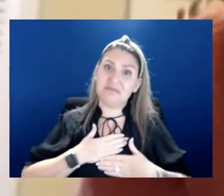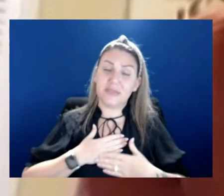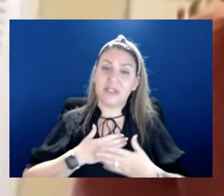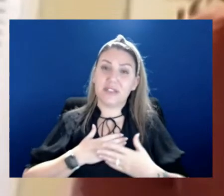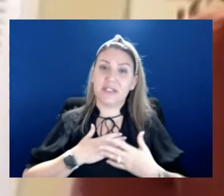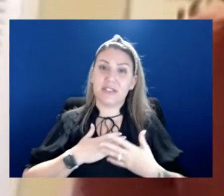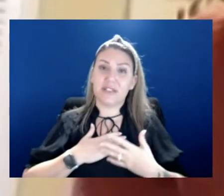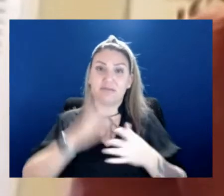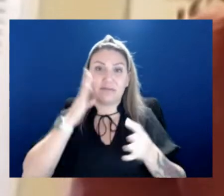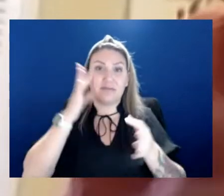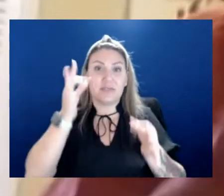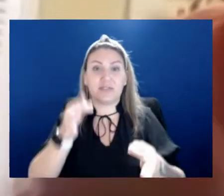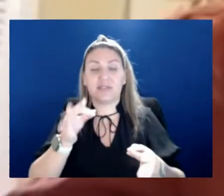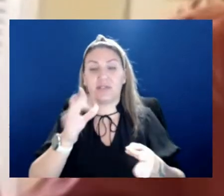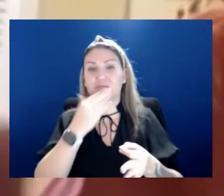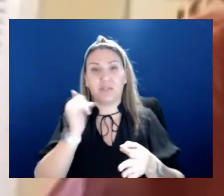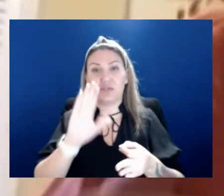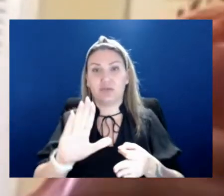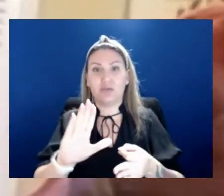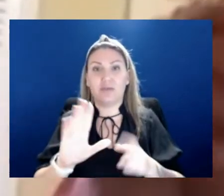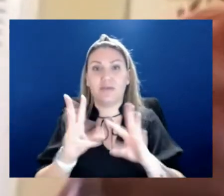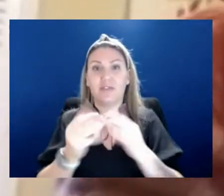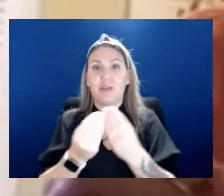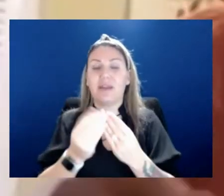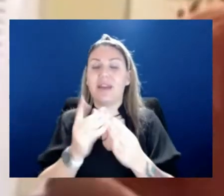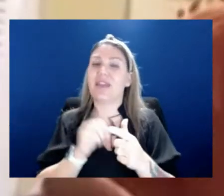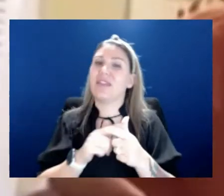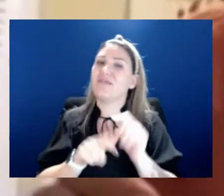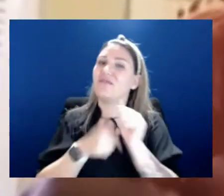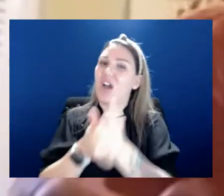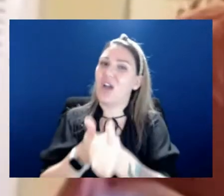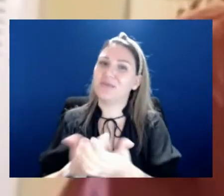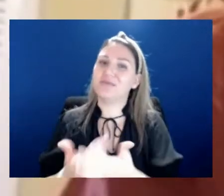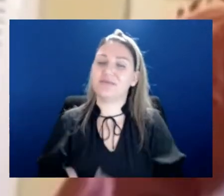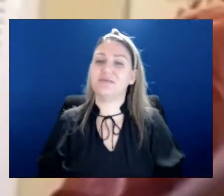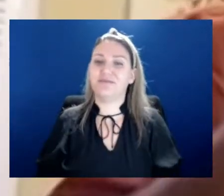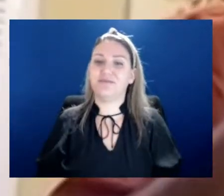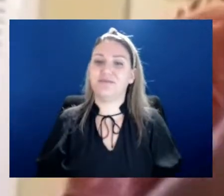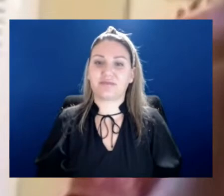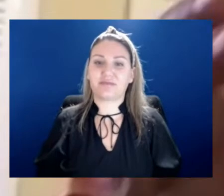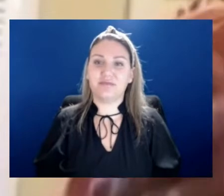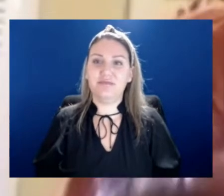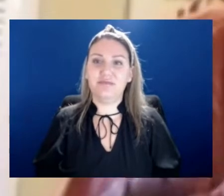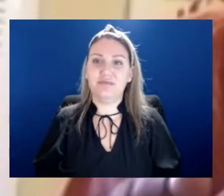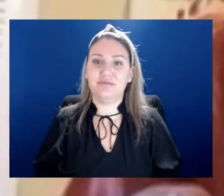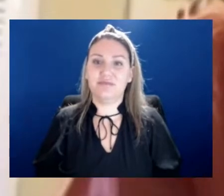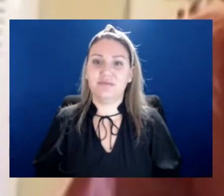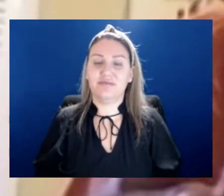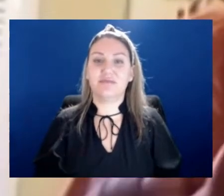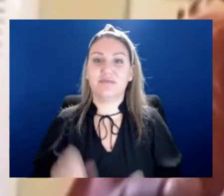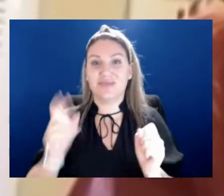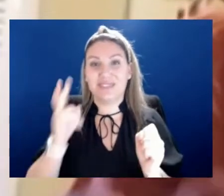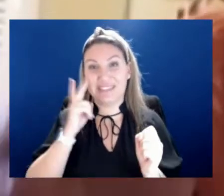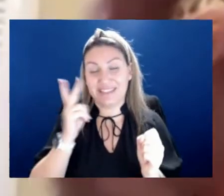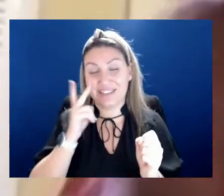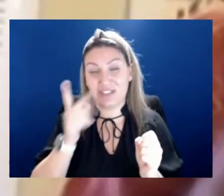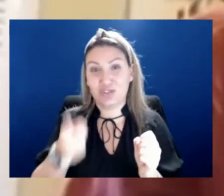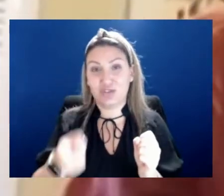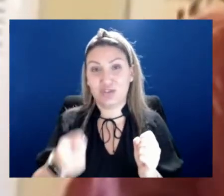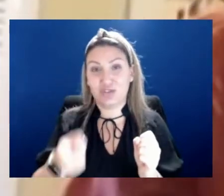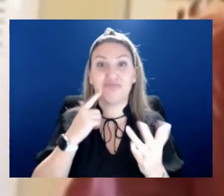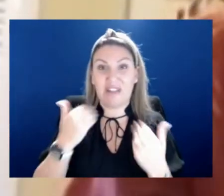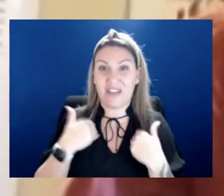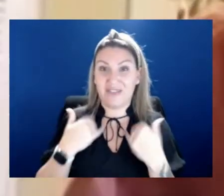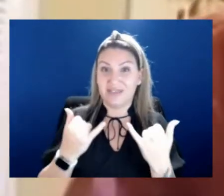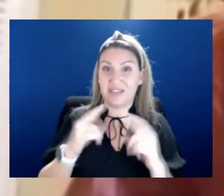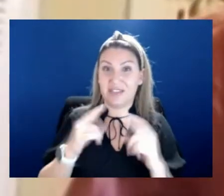best for you and your family, and then follow along. The issue is, and we can see this already, you're covering it today, but even in the news, it's kind of